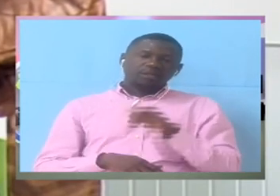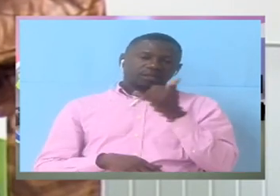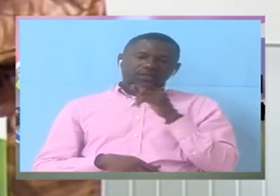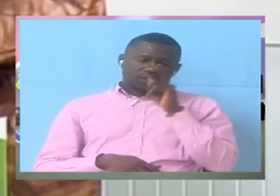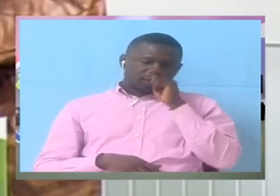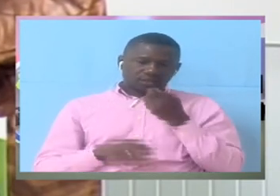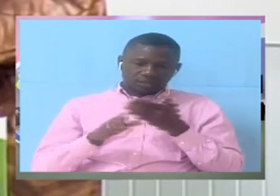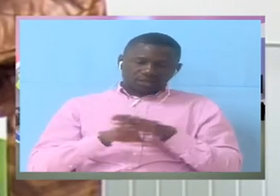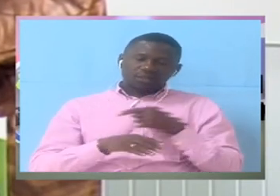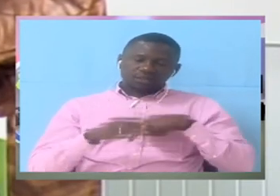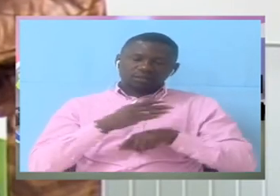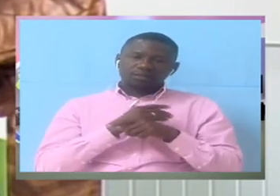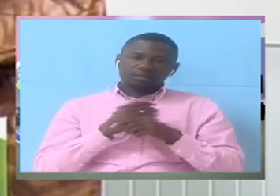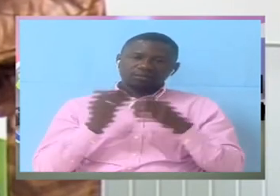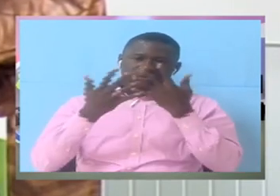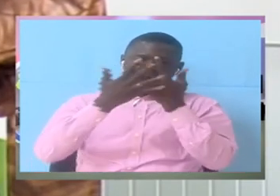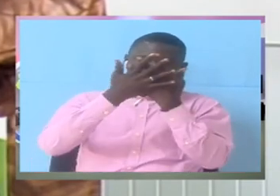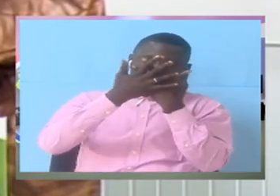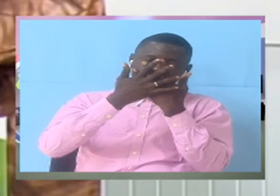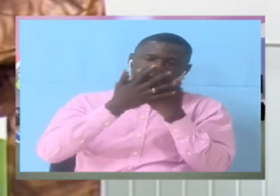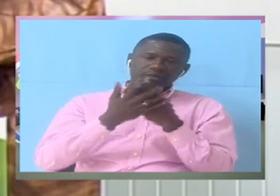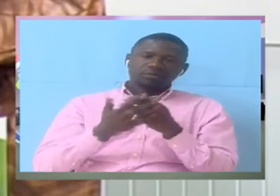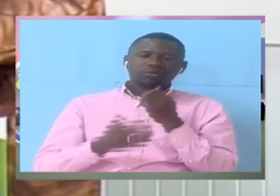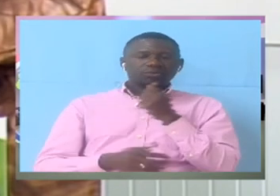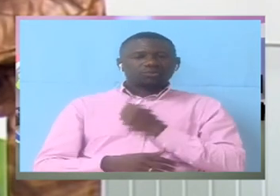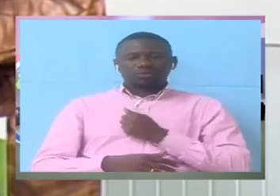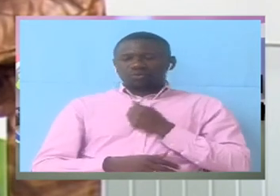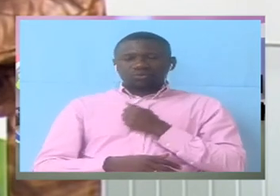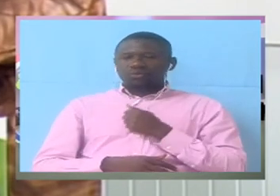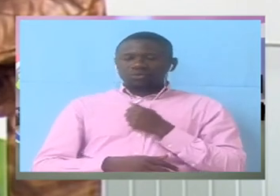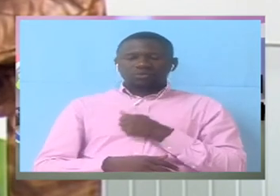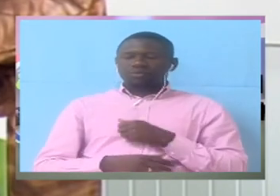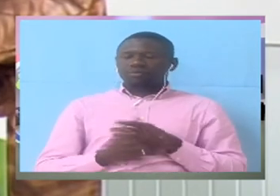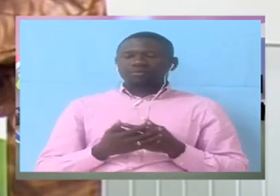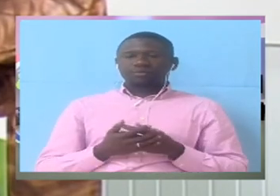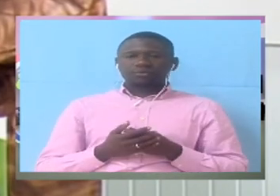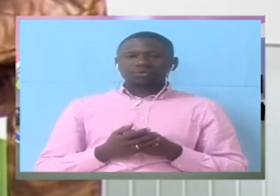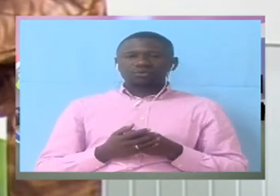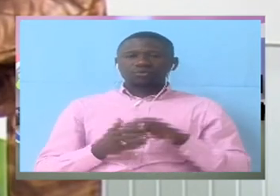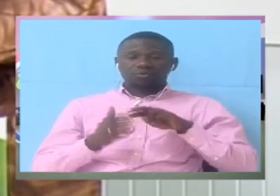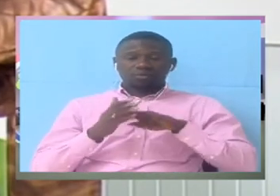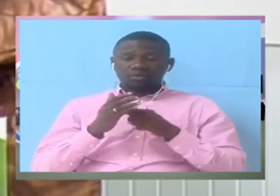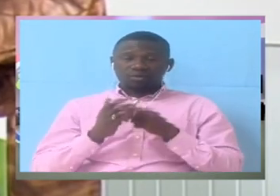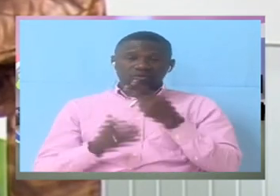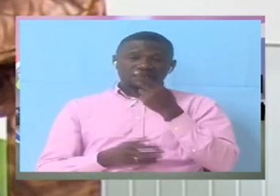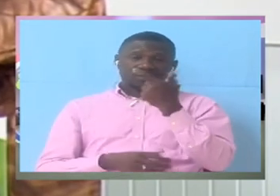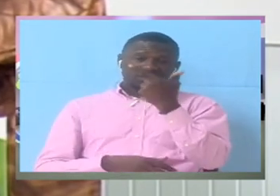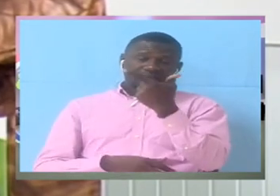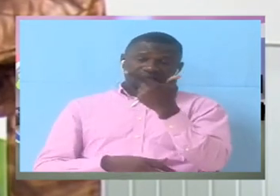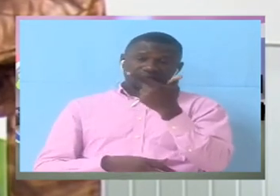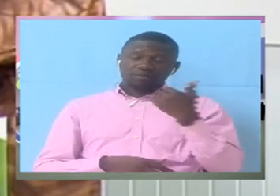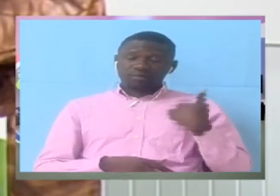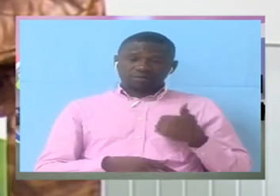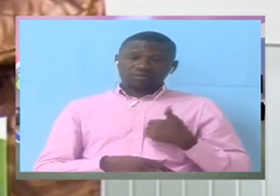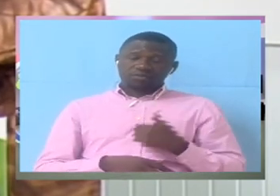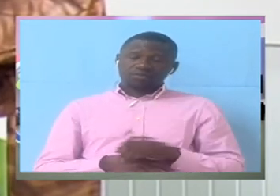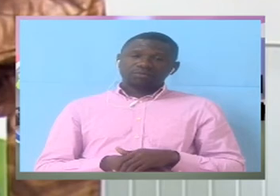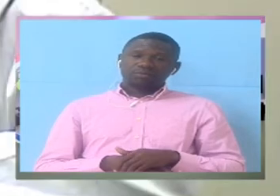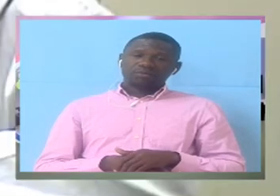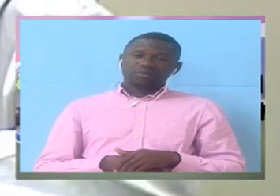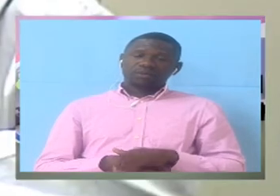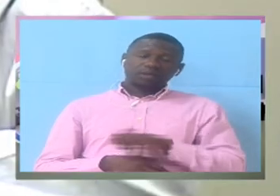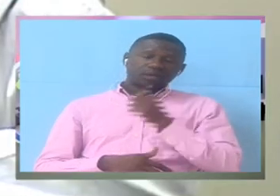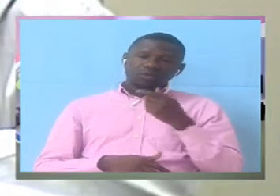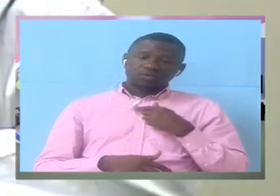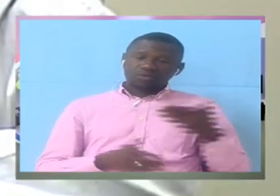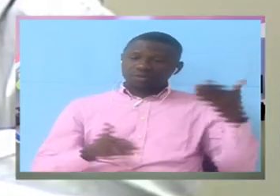He died in the jail. Oh, may his soul rest in peace. You were 7. Atolmo worolemu. Ah. Yes. And